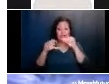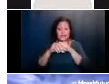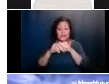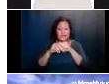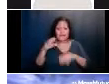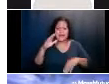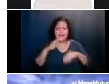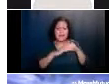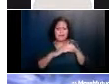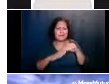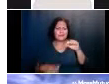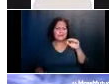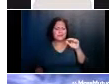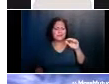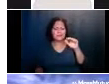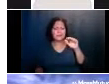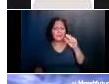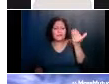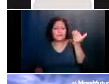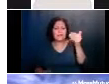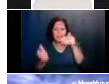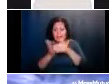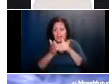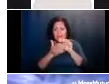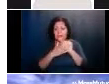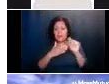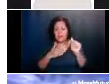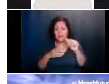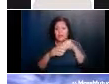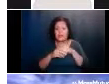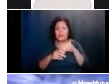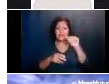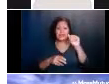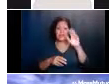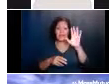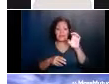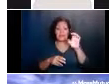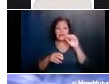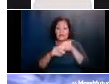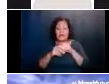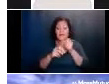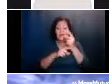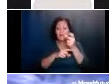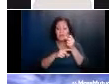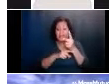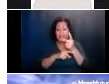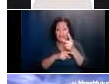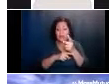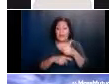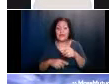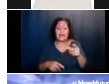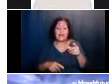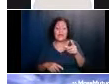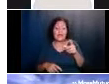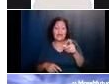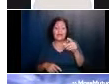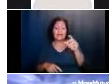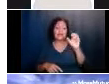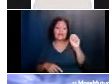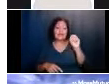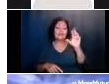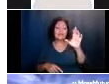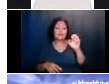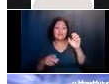up to $15,000 into an ABLE account each year, and the source of those funds can come